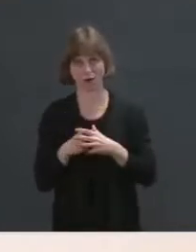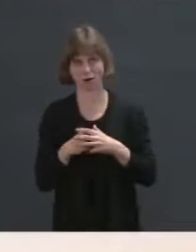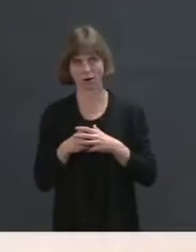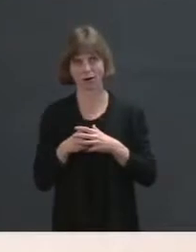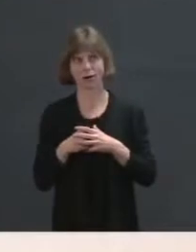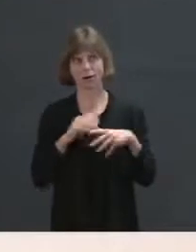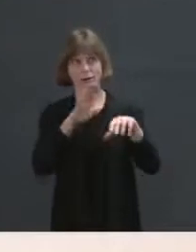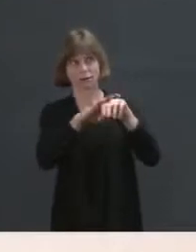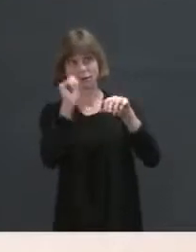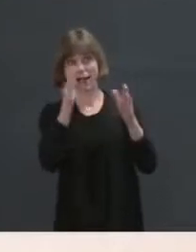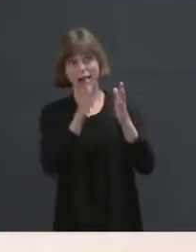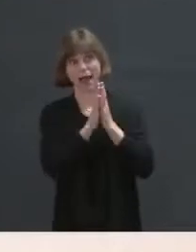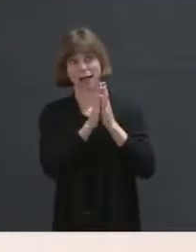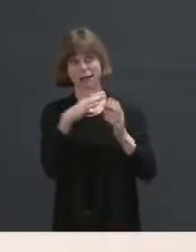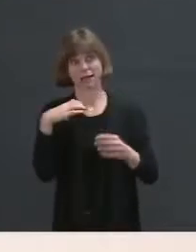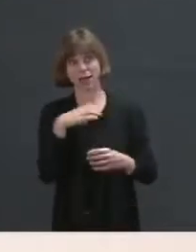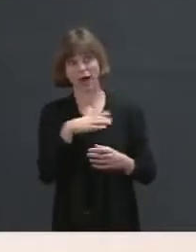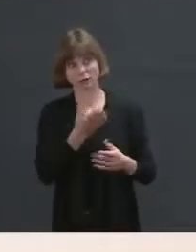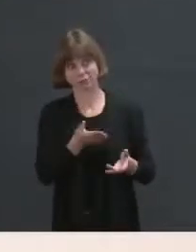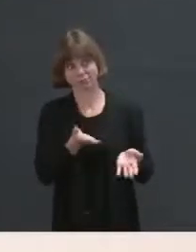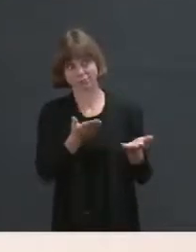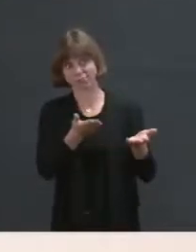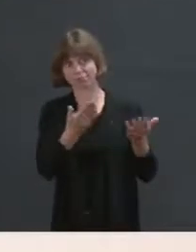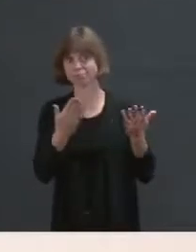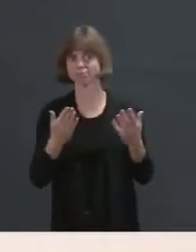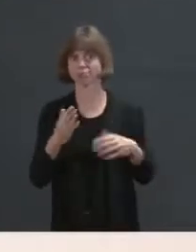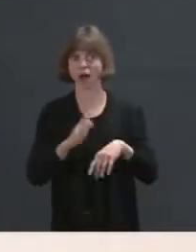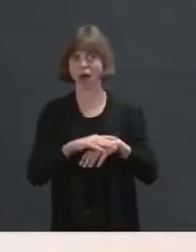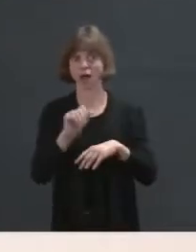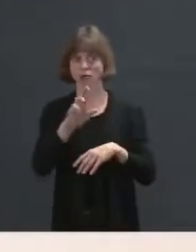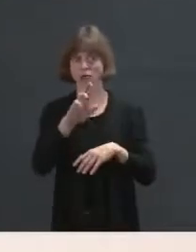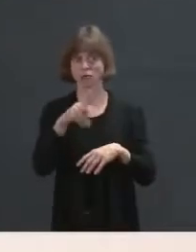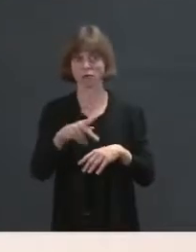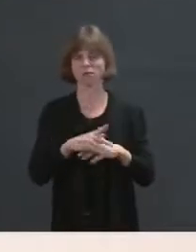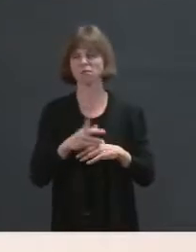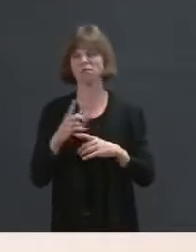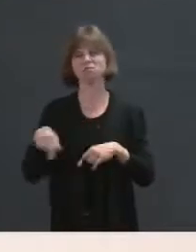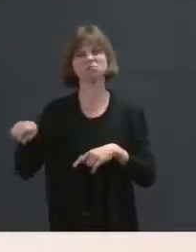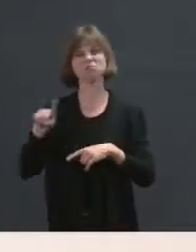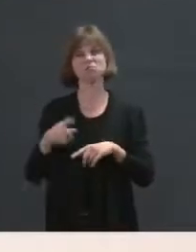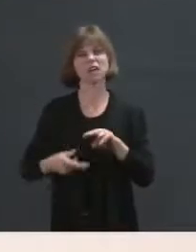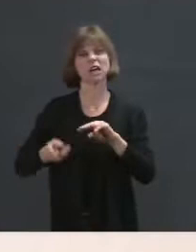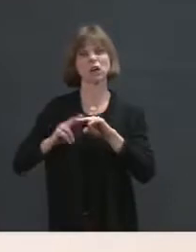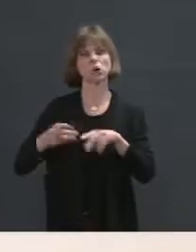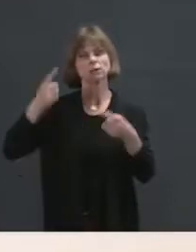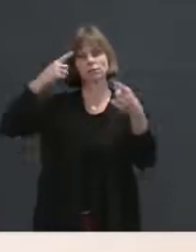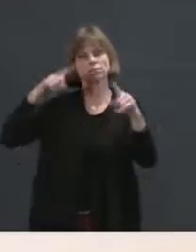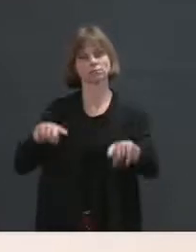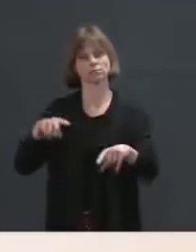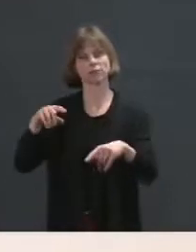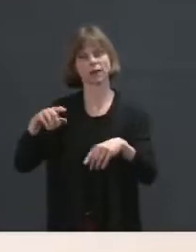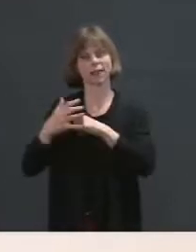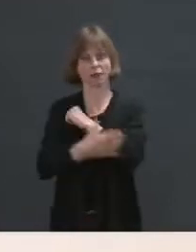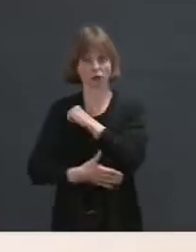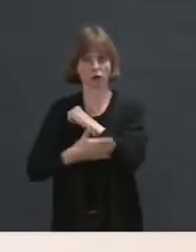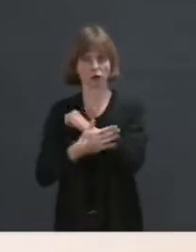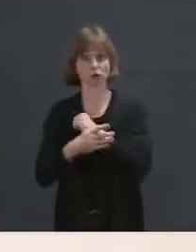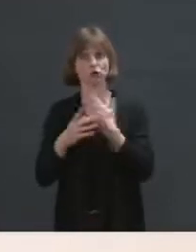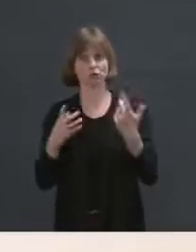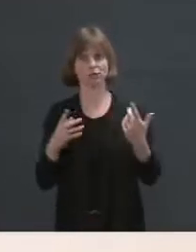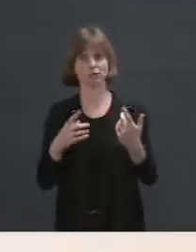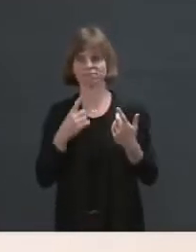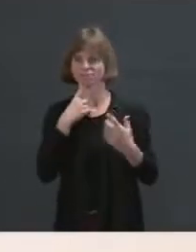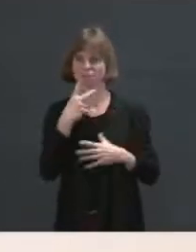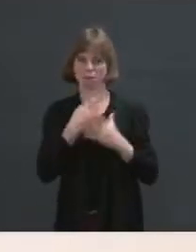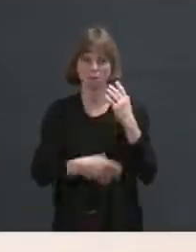to act on the President's rescue plan. There is growing consensus across the country for this package, and that's reflected in polling showing a bipartisan